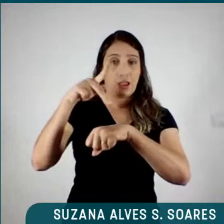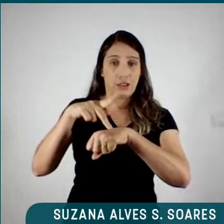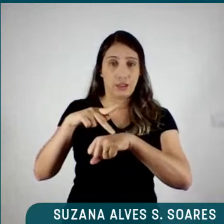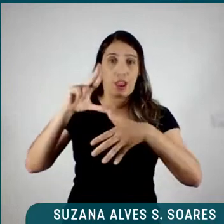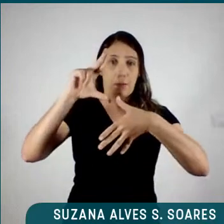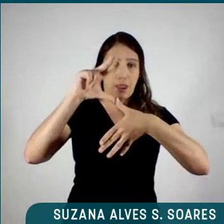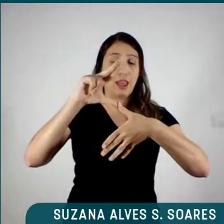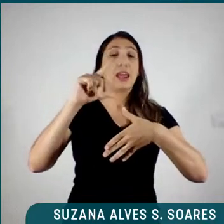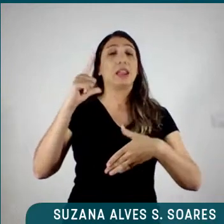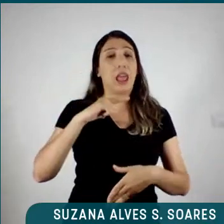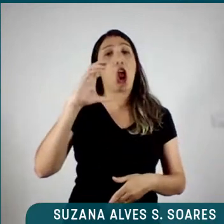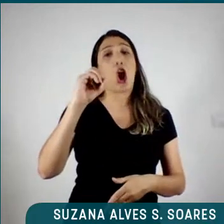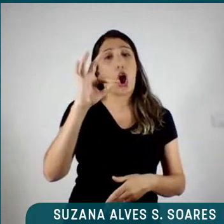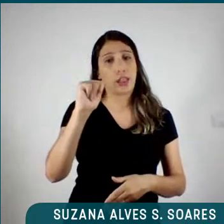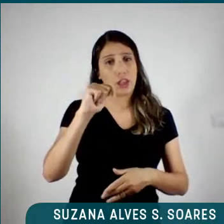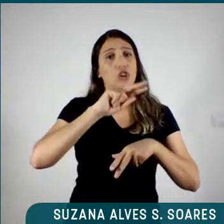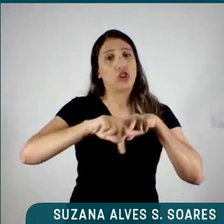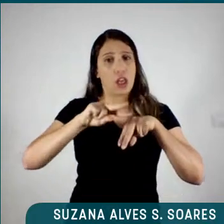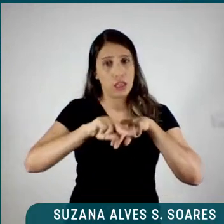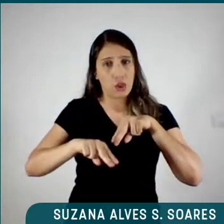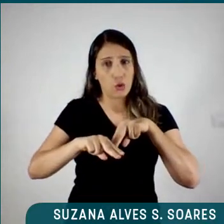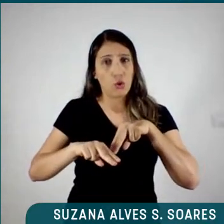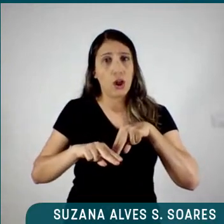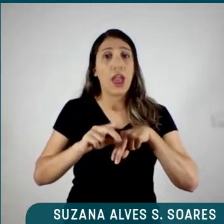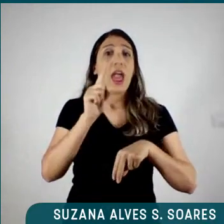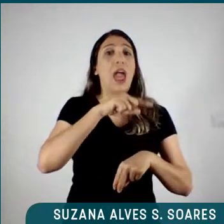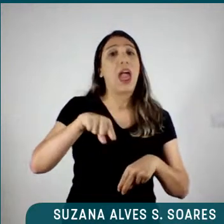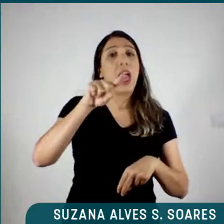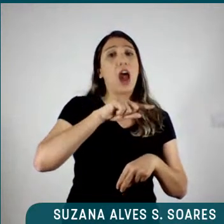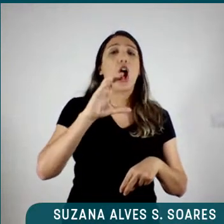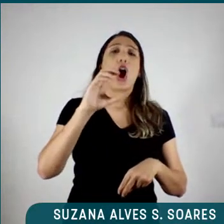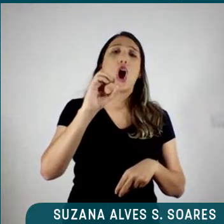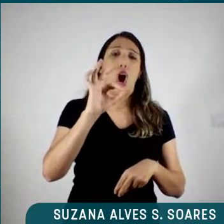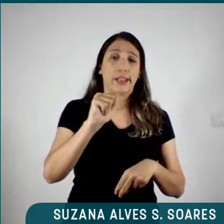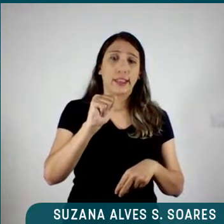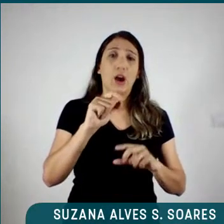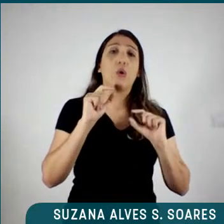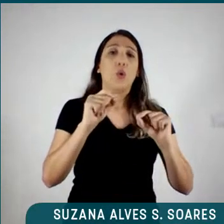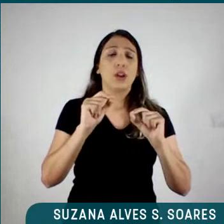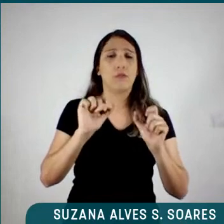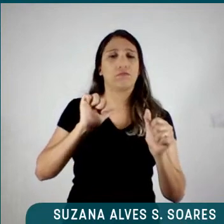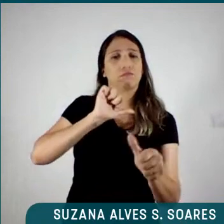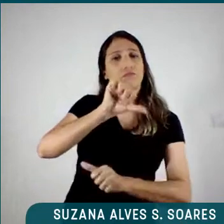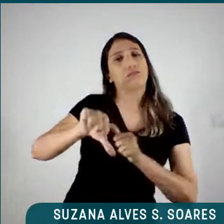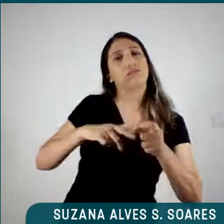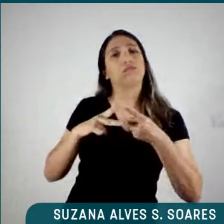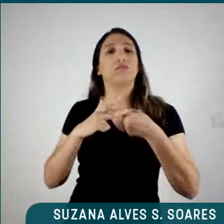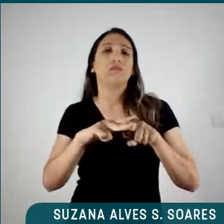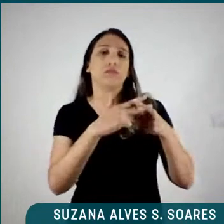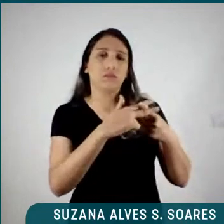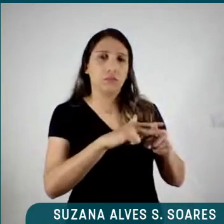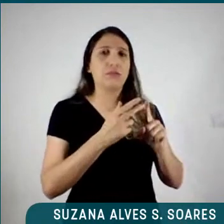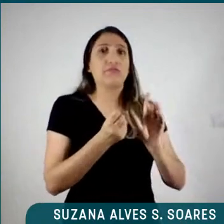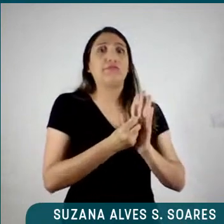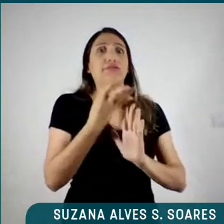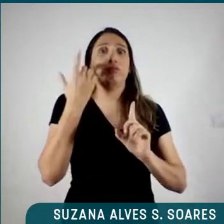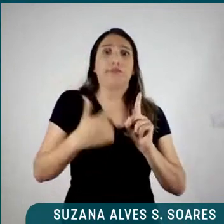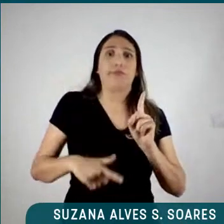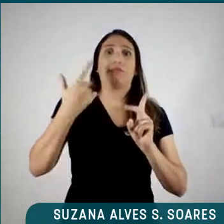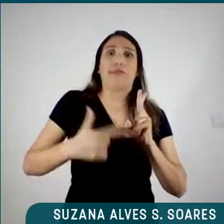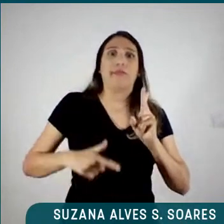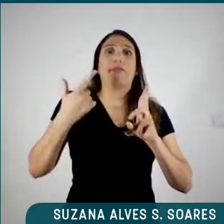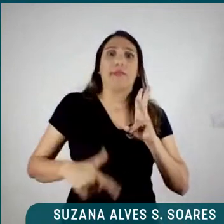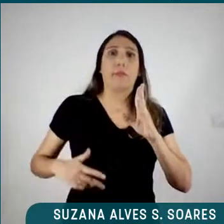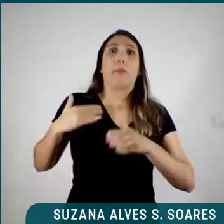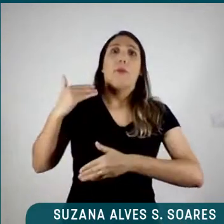because 17 countries of Latin America has the gender quota, but this gender